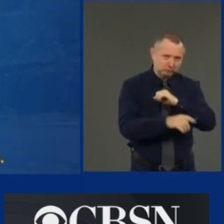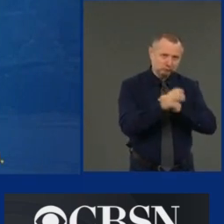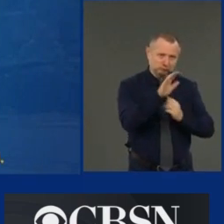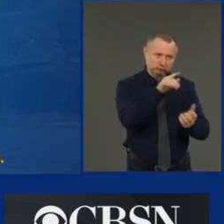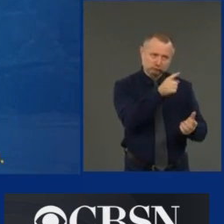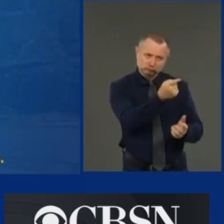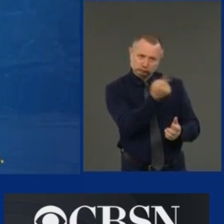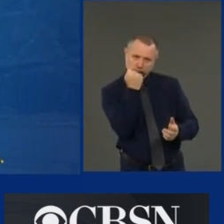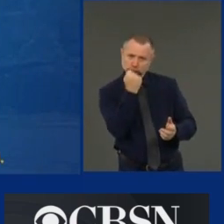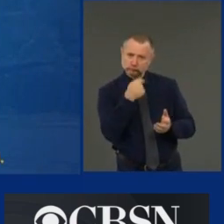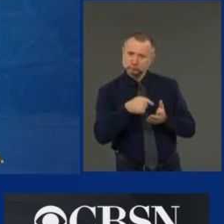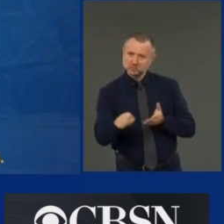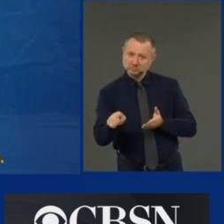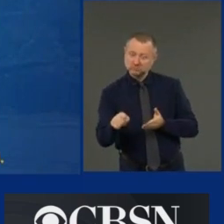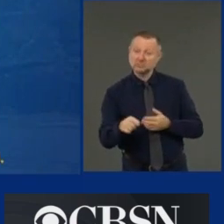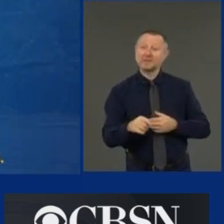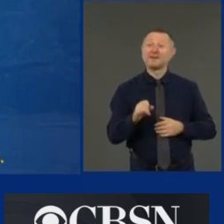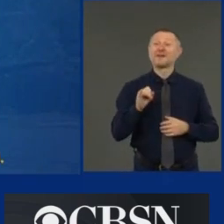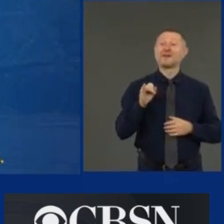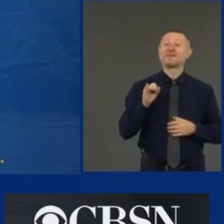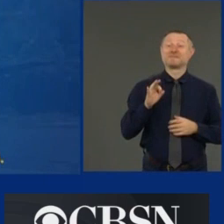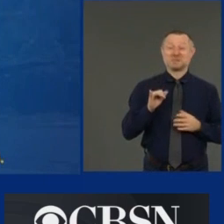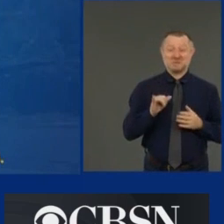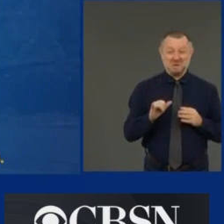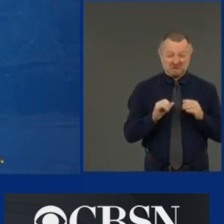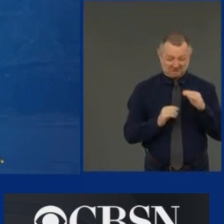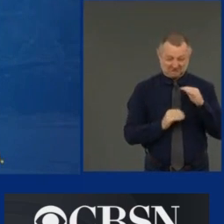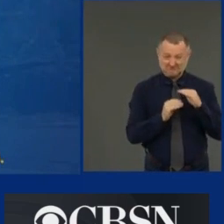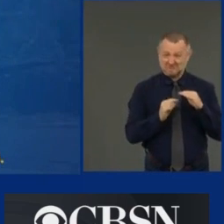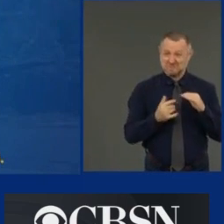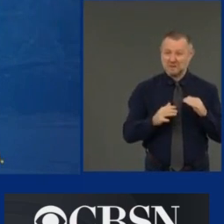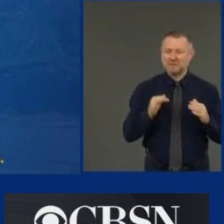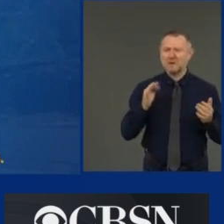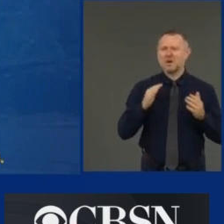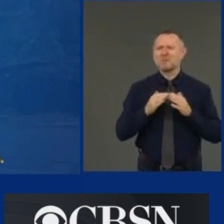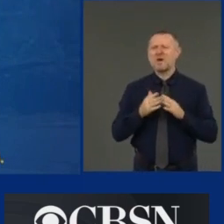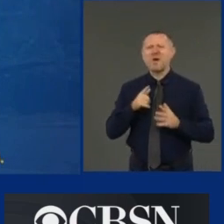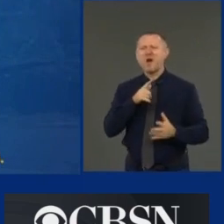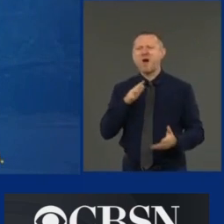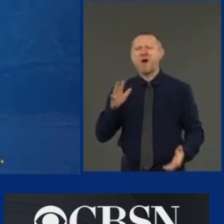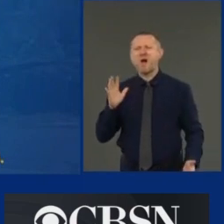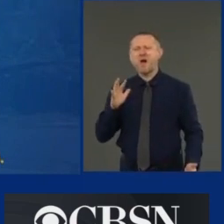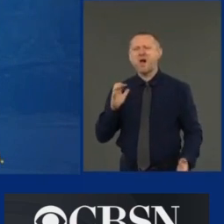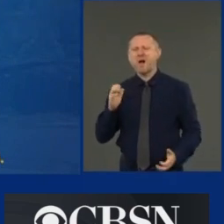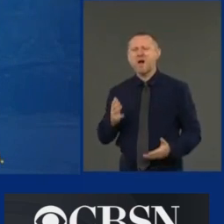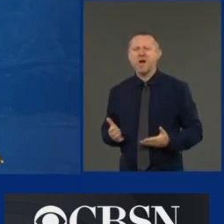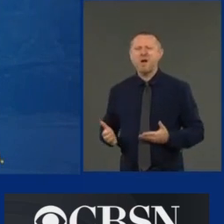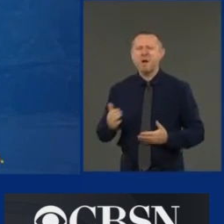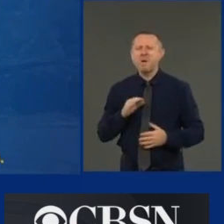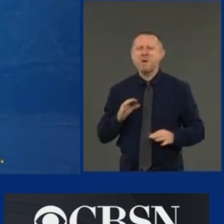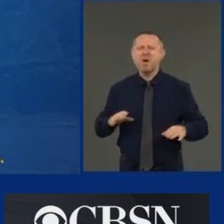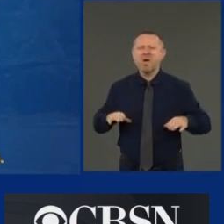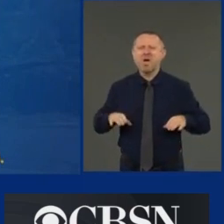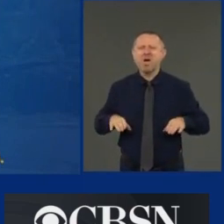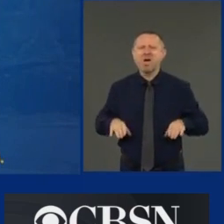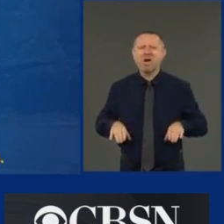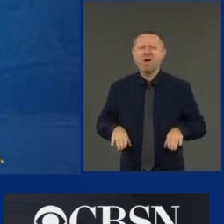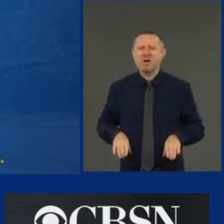If that's the limit compared to the money they're making, this is de